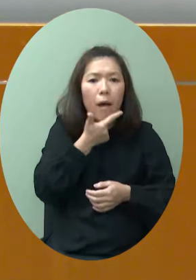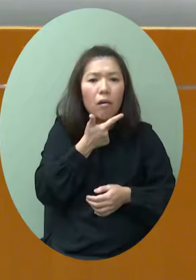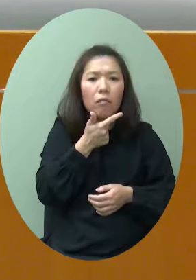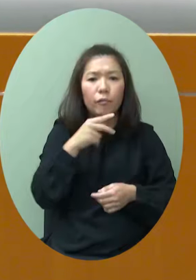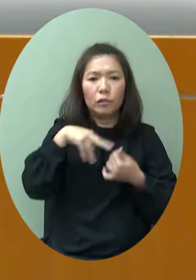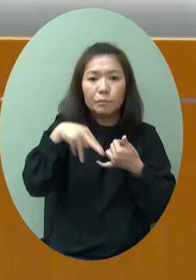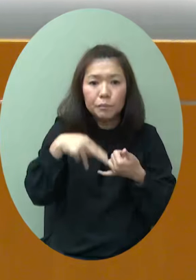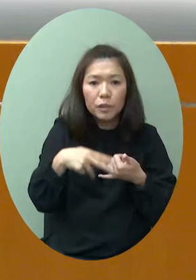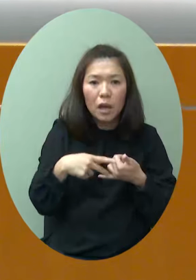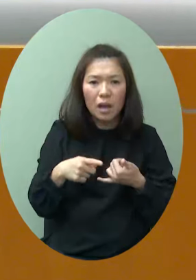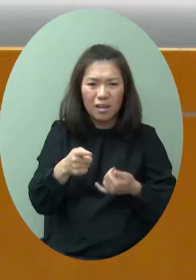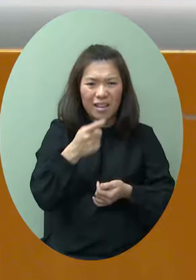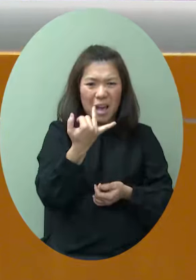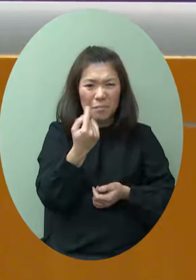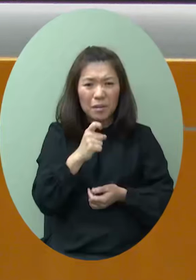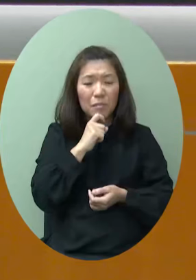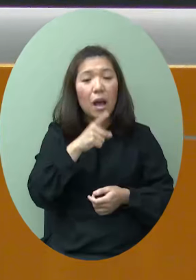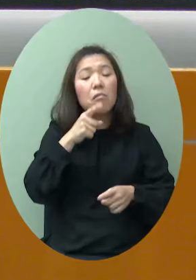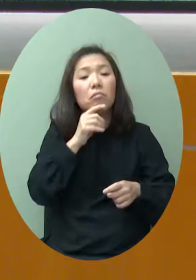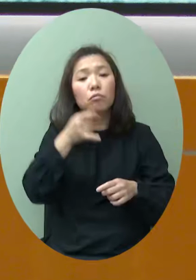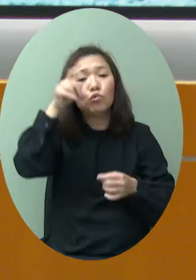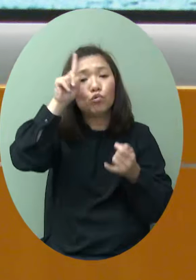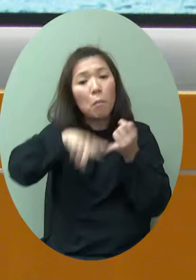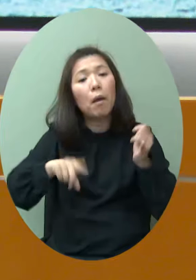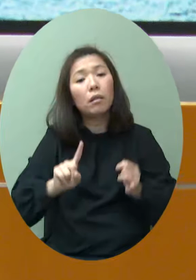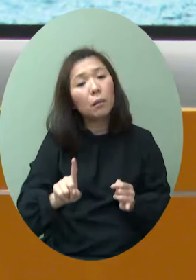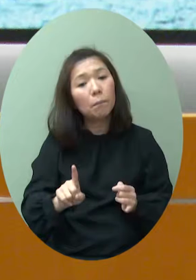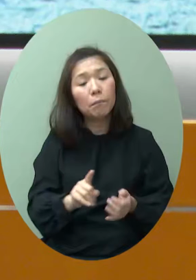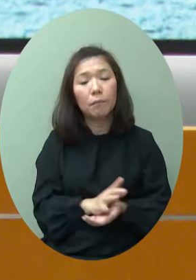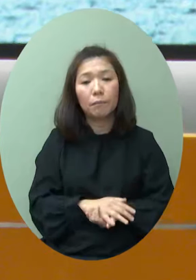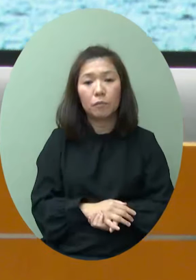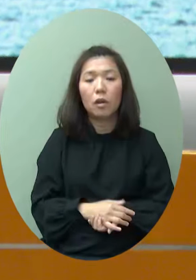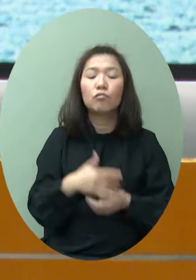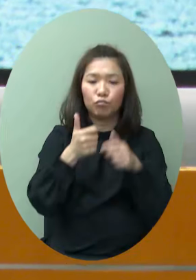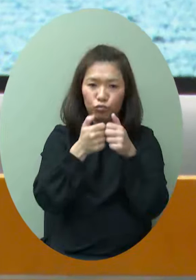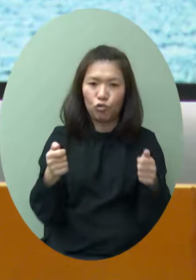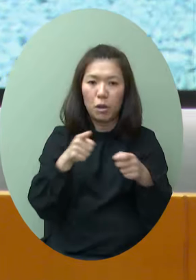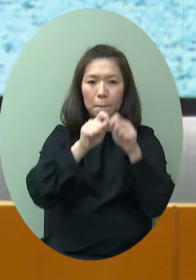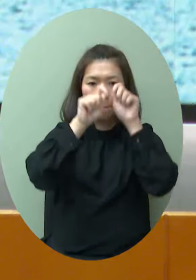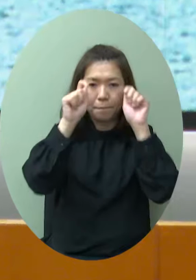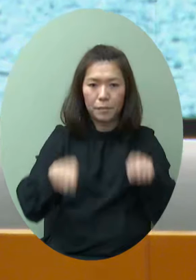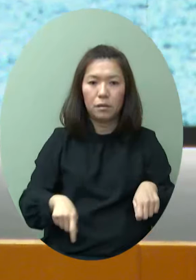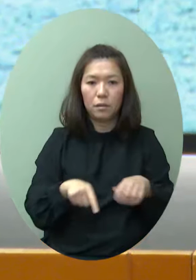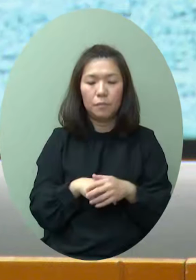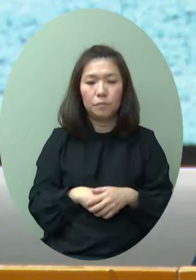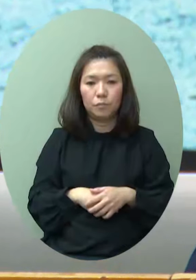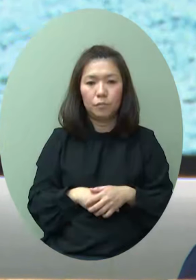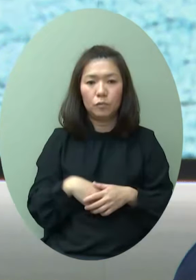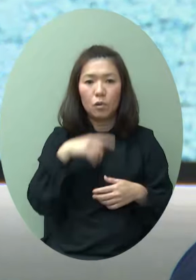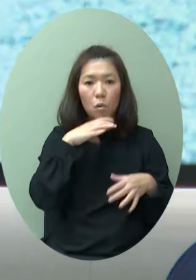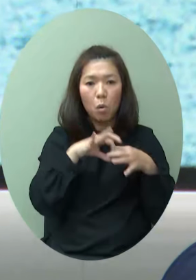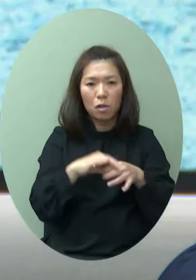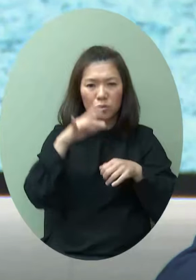For the first question, thank you for your question. For the contact tracing related to the Moon Palace outbreak,